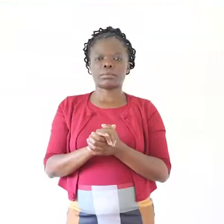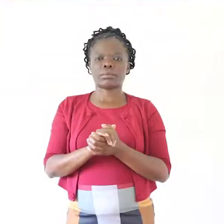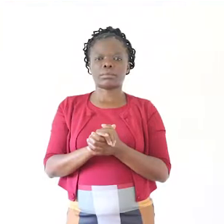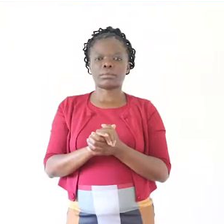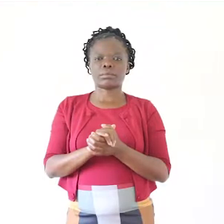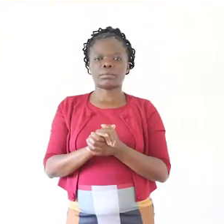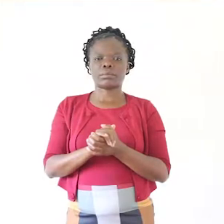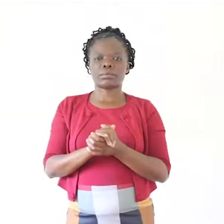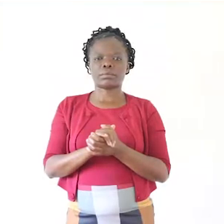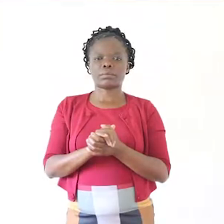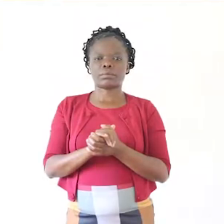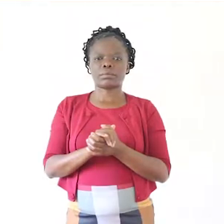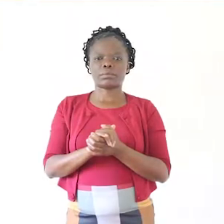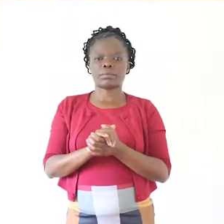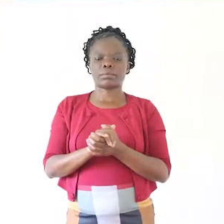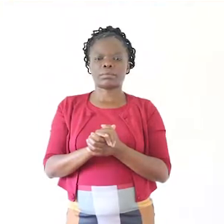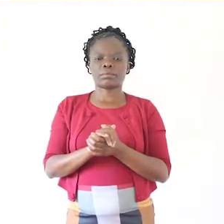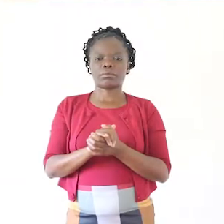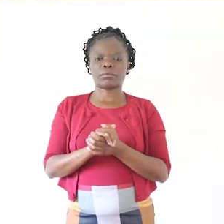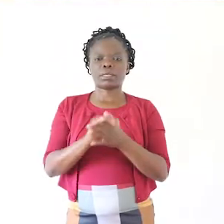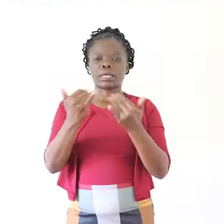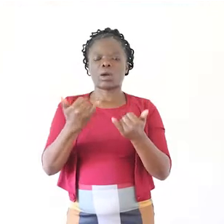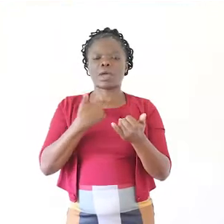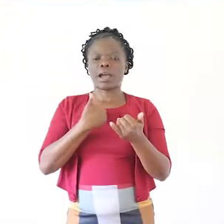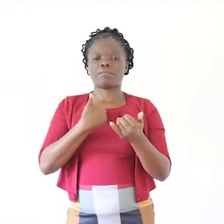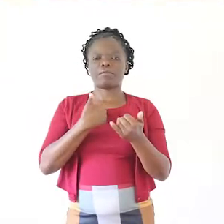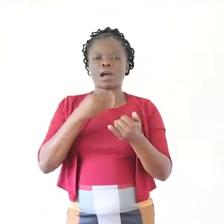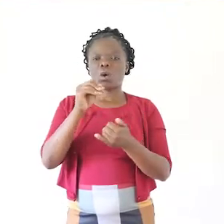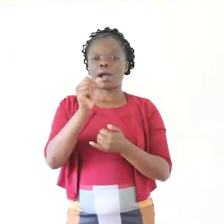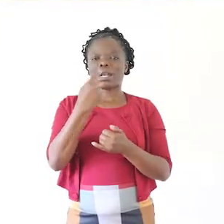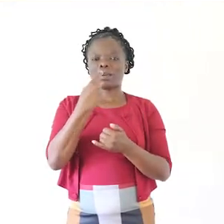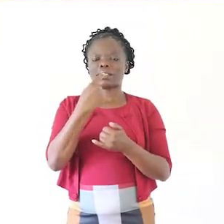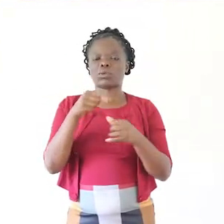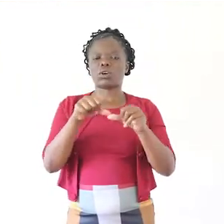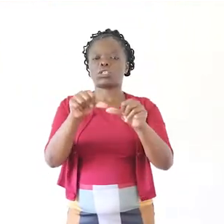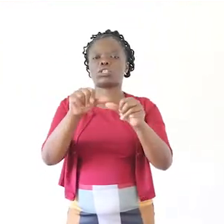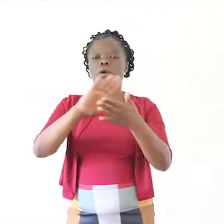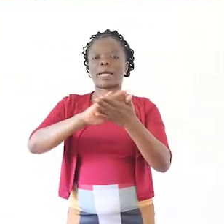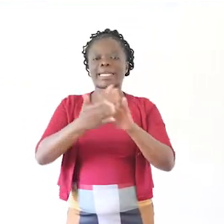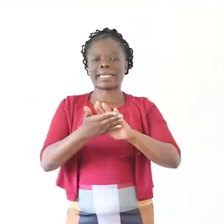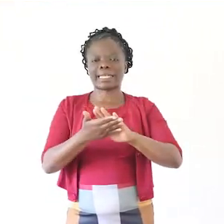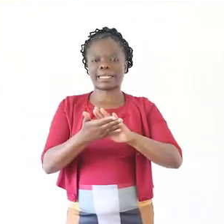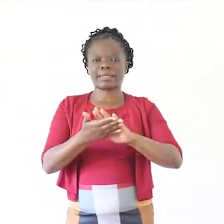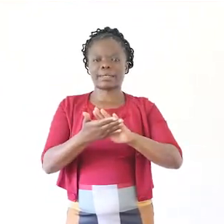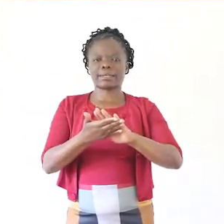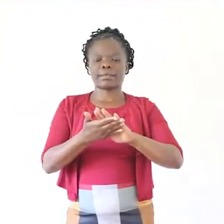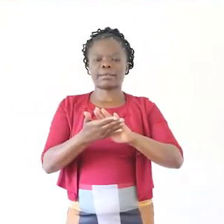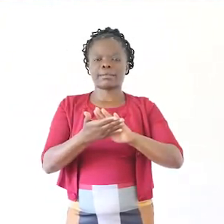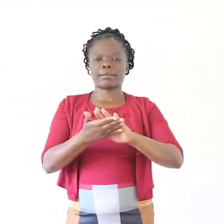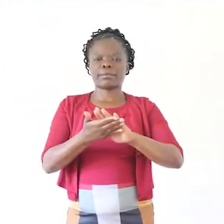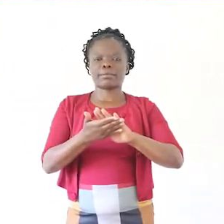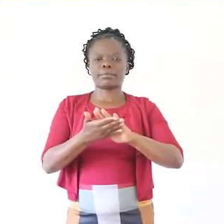Good, okay. Now we have our groundnuts here and we'll continue packing.